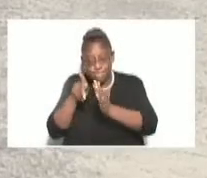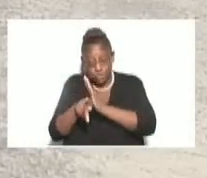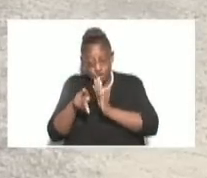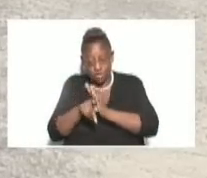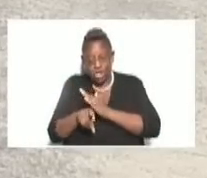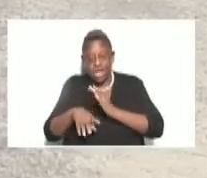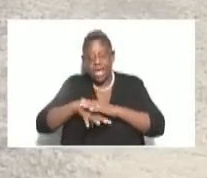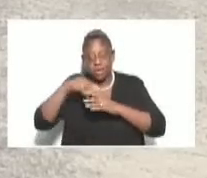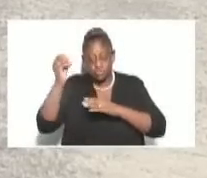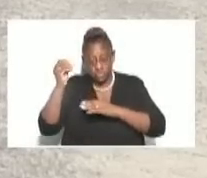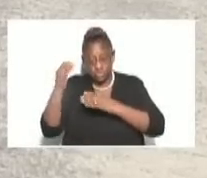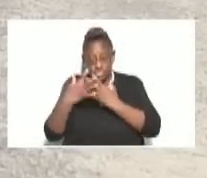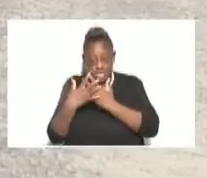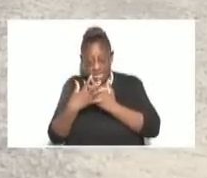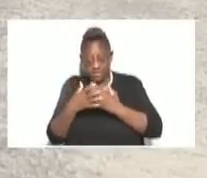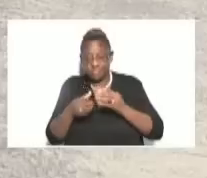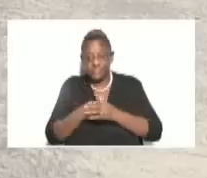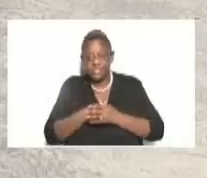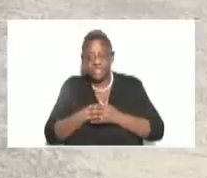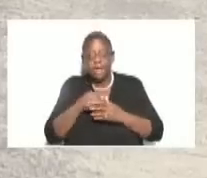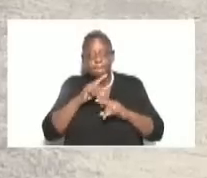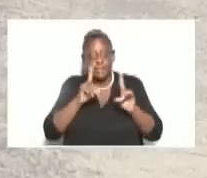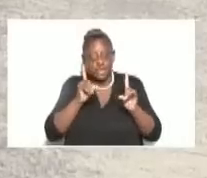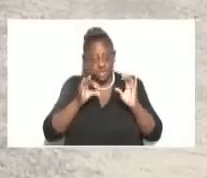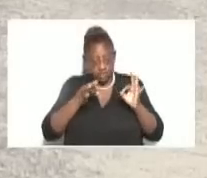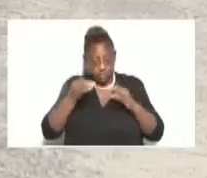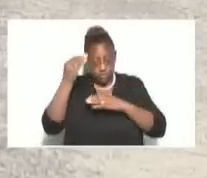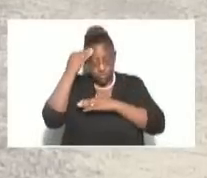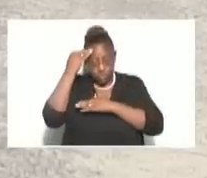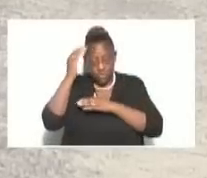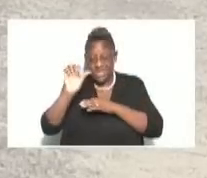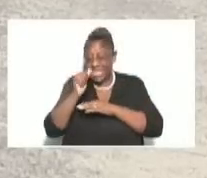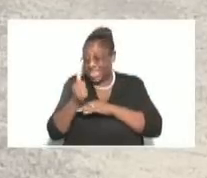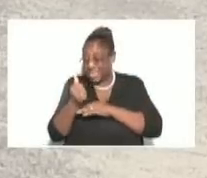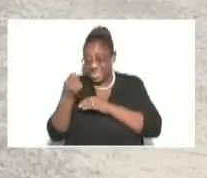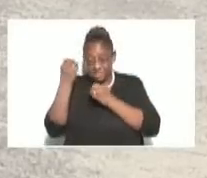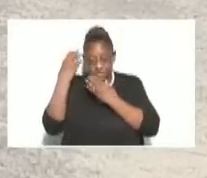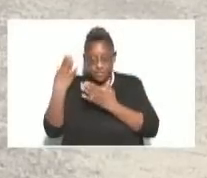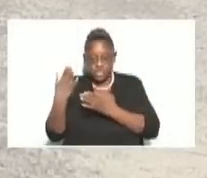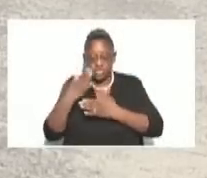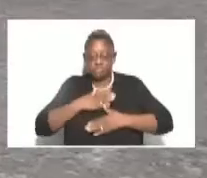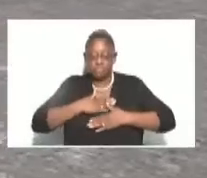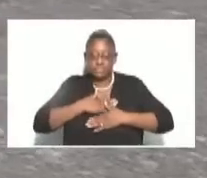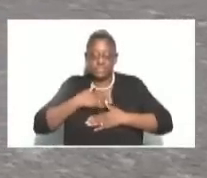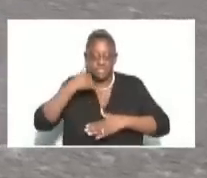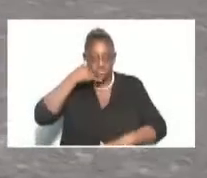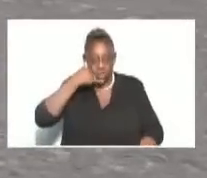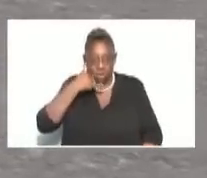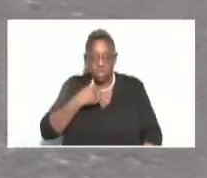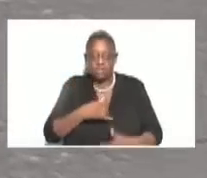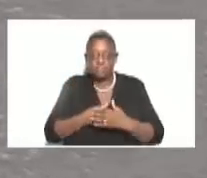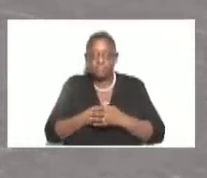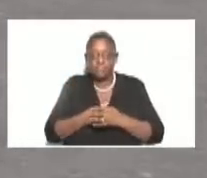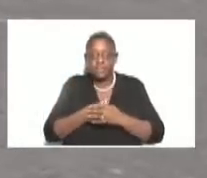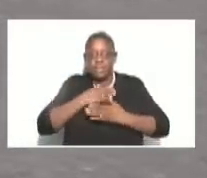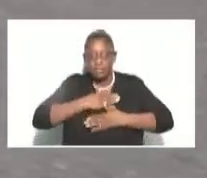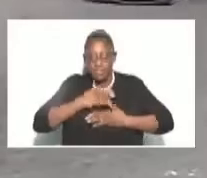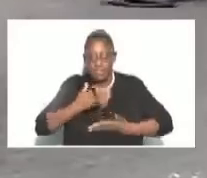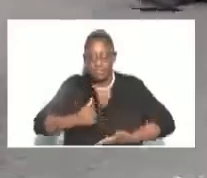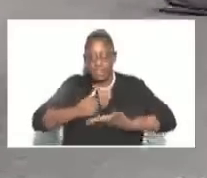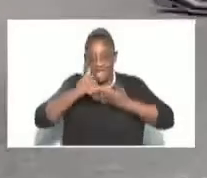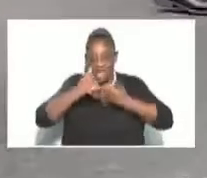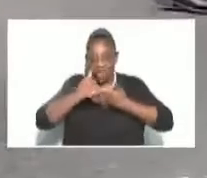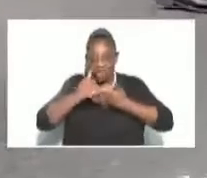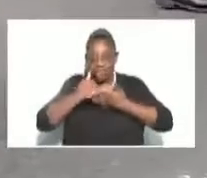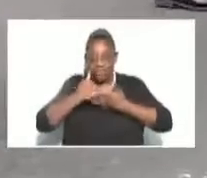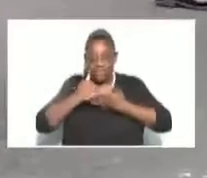to assist police with any information they may have in solving this latest homicide. But in the meantime, she's also asking the public to assist police